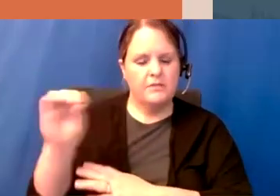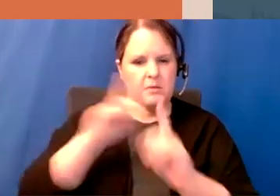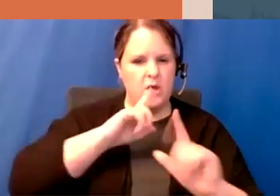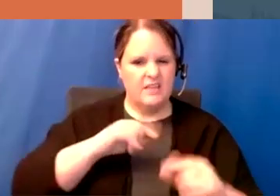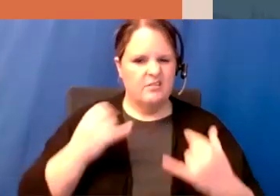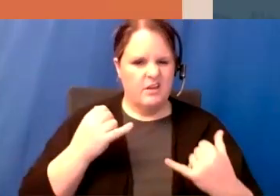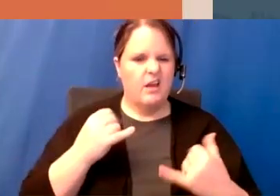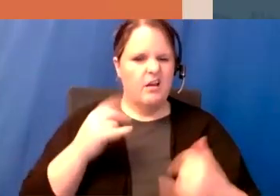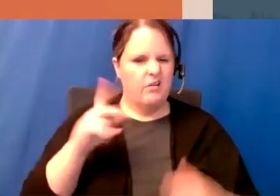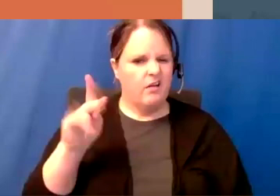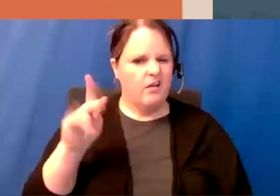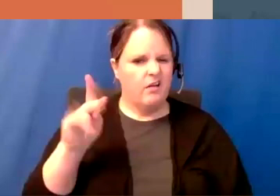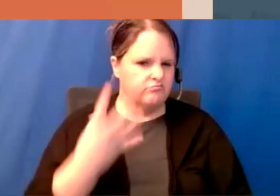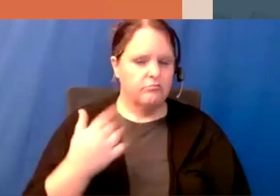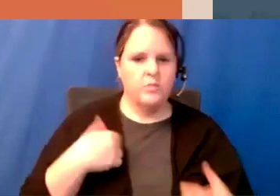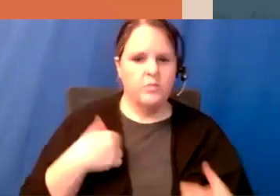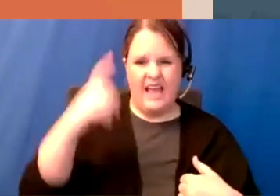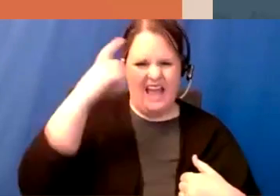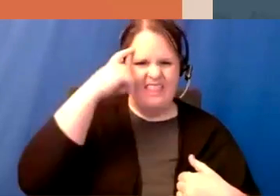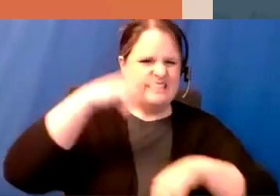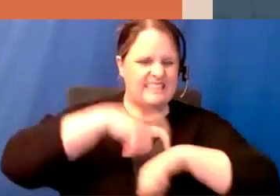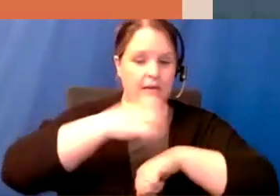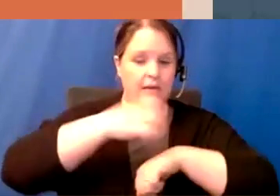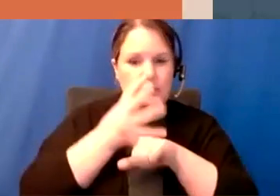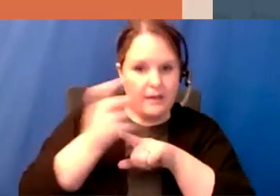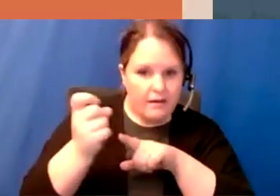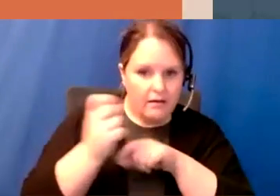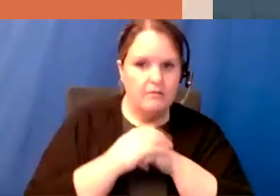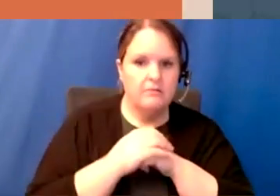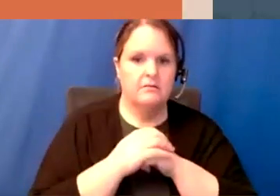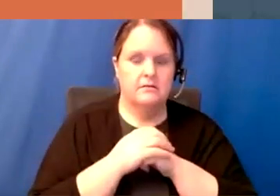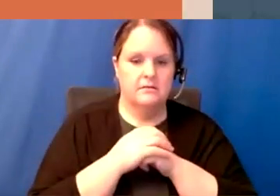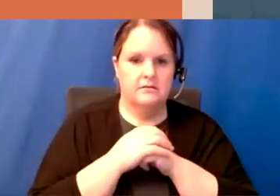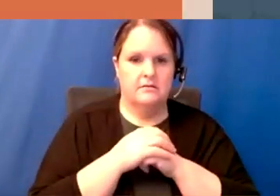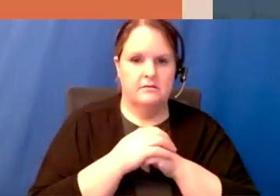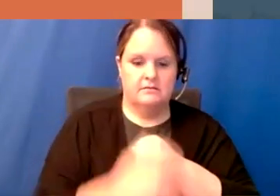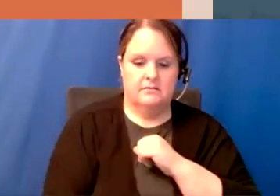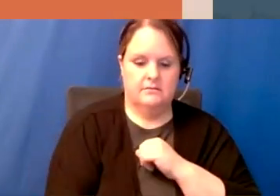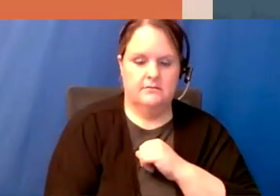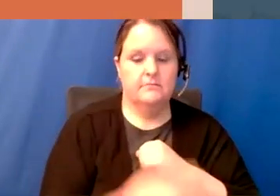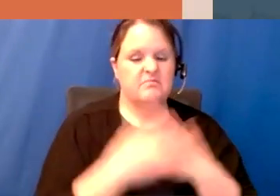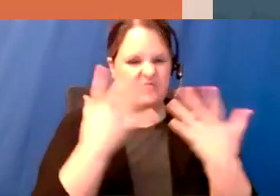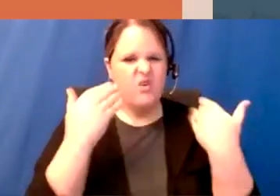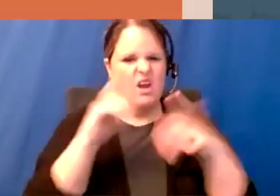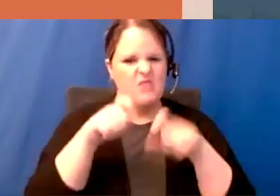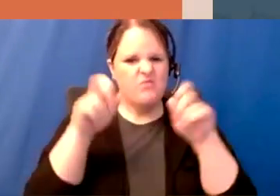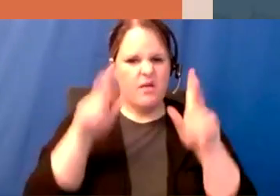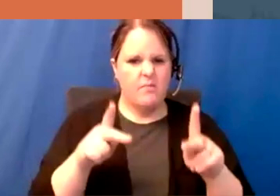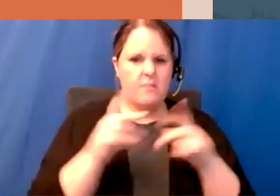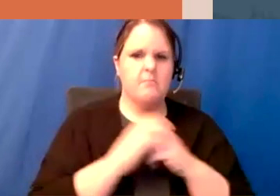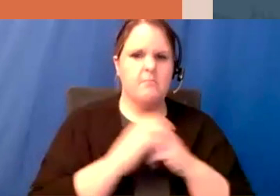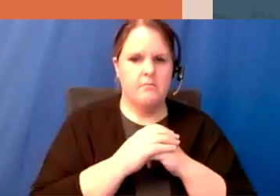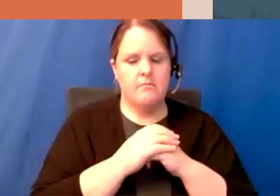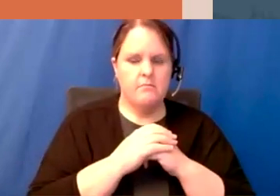think we're short on time, so if we can kind of wrap it up, everybody,